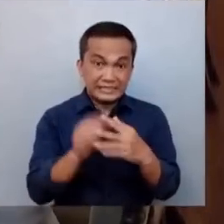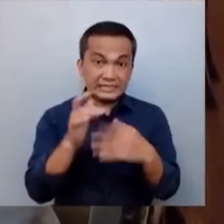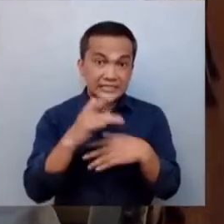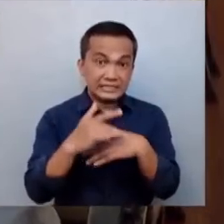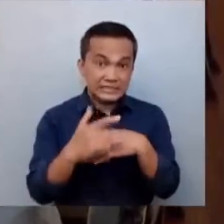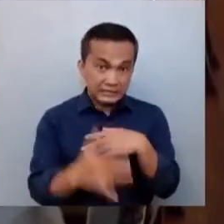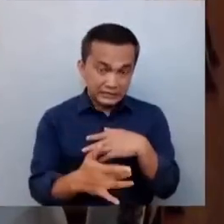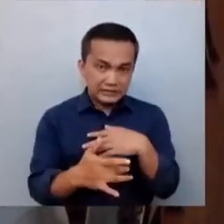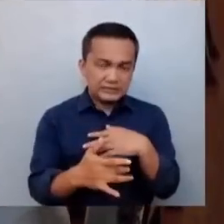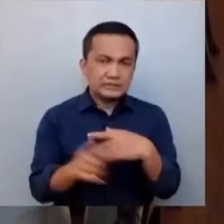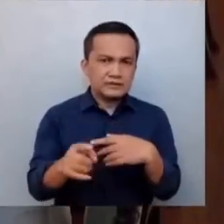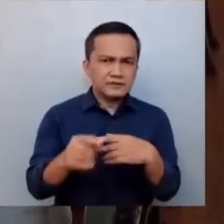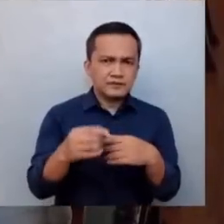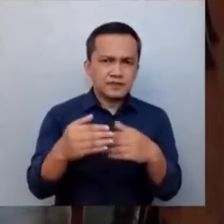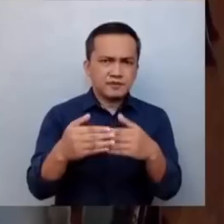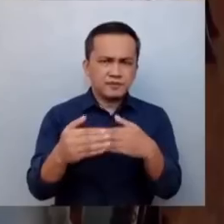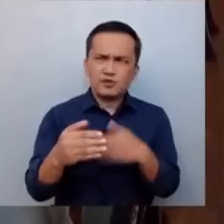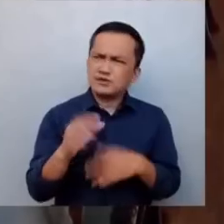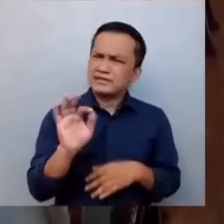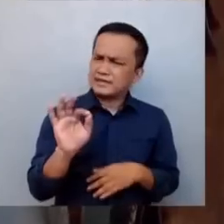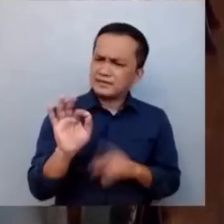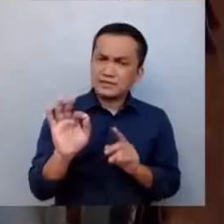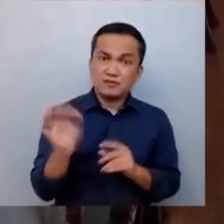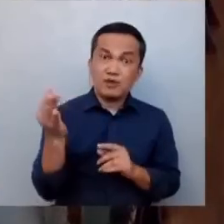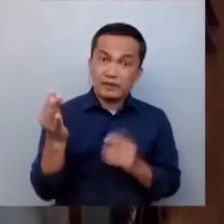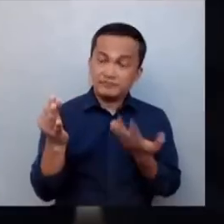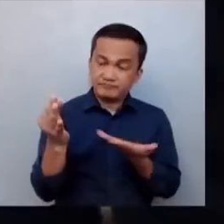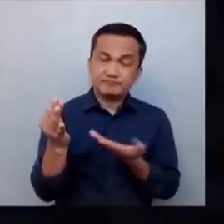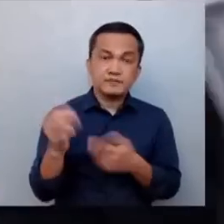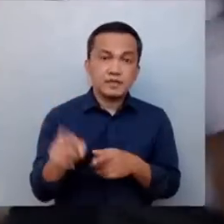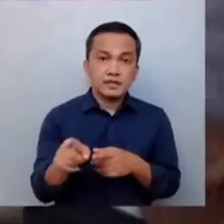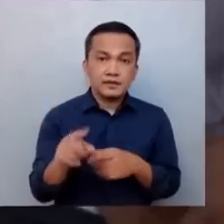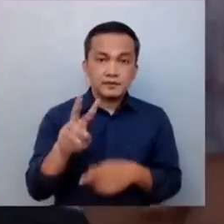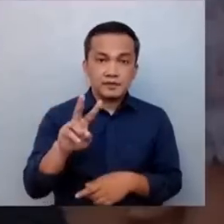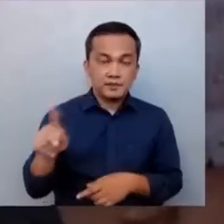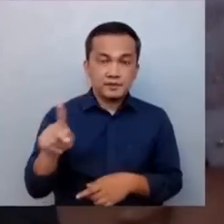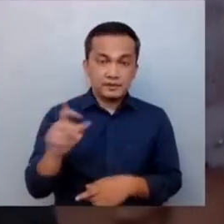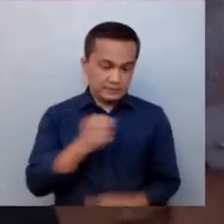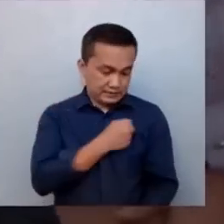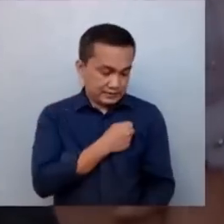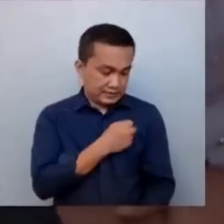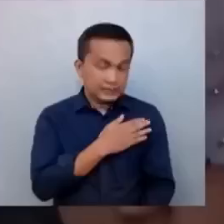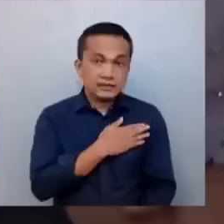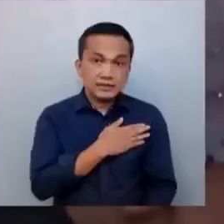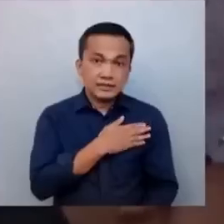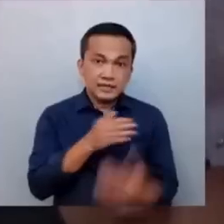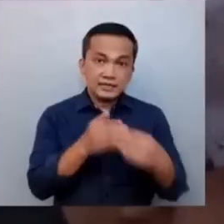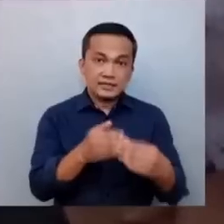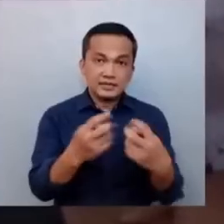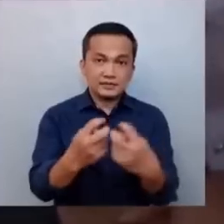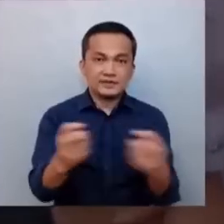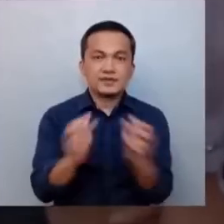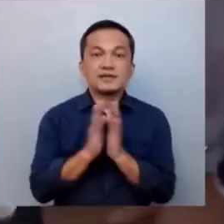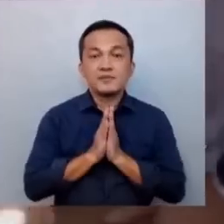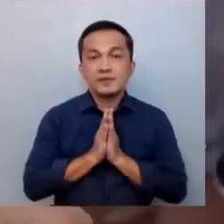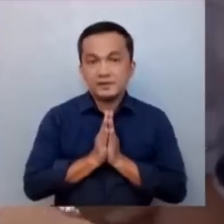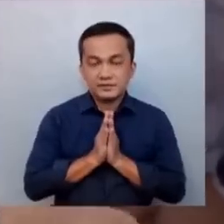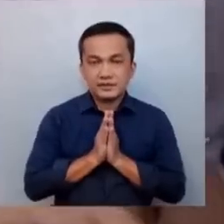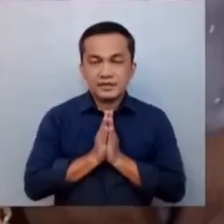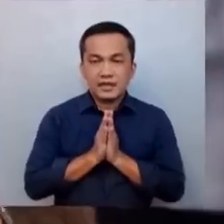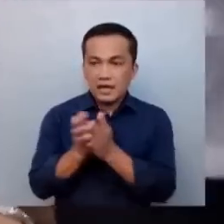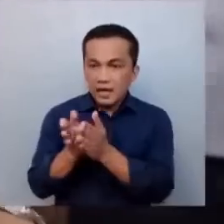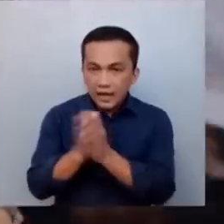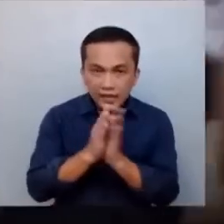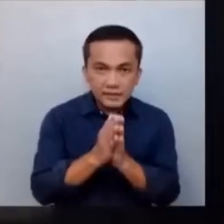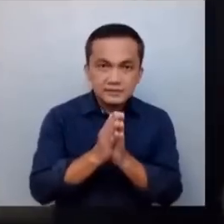a few minutes before 9 in the morning. Vice President Sara Duterte led the cabinet into prayer, where she asked for